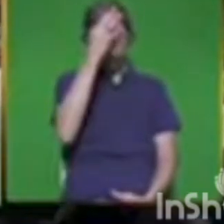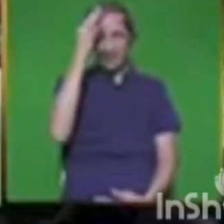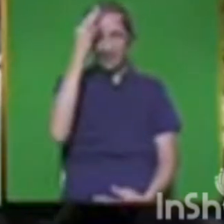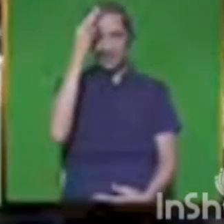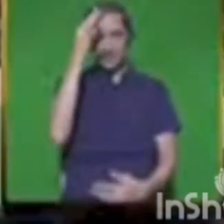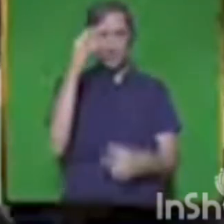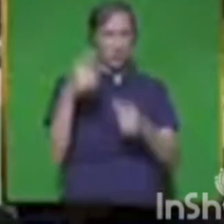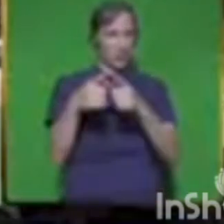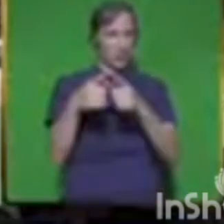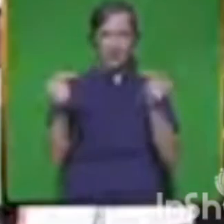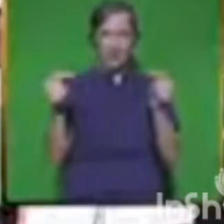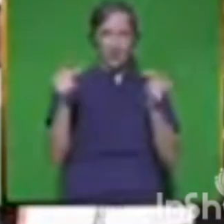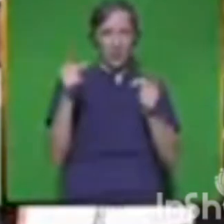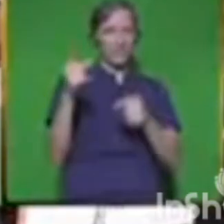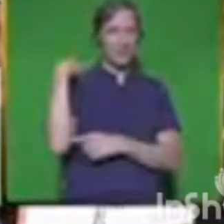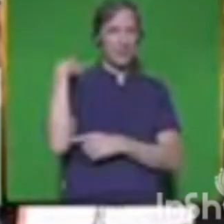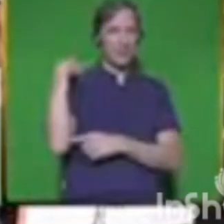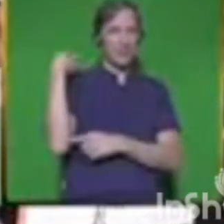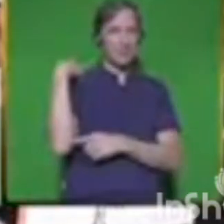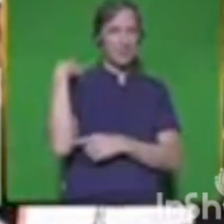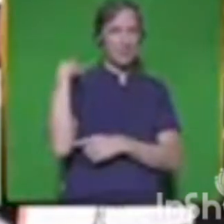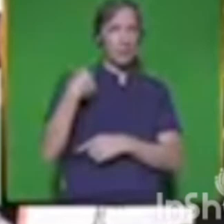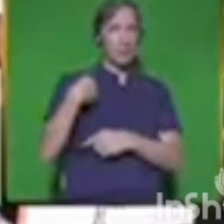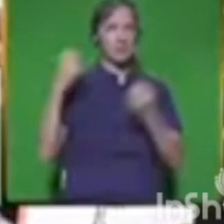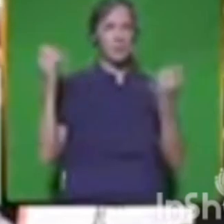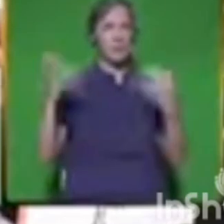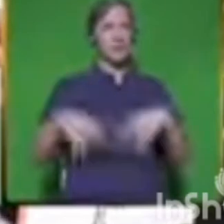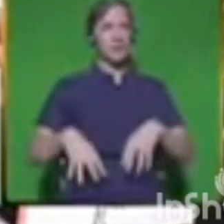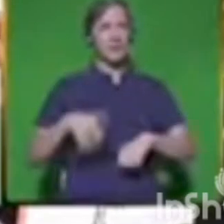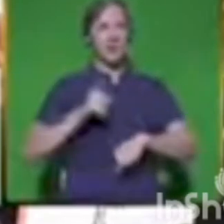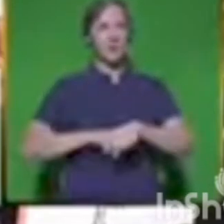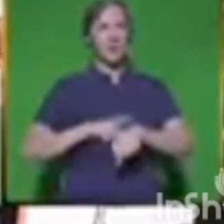the minister, there is wasting our time.